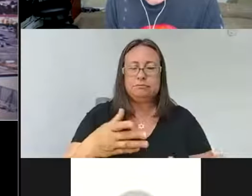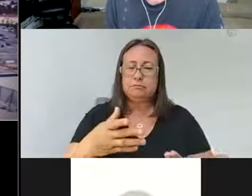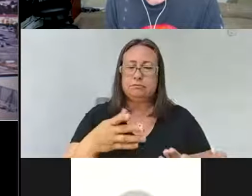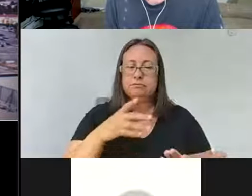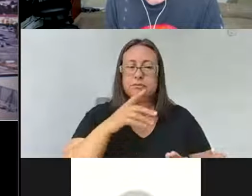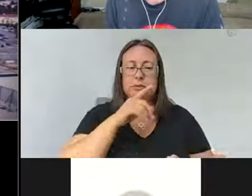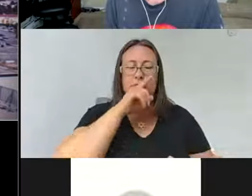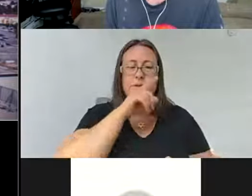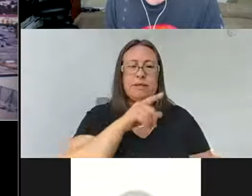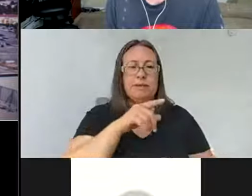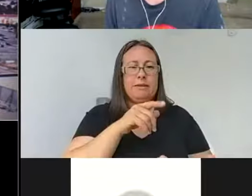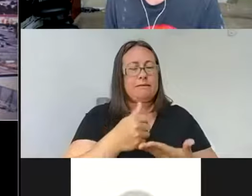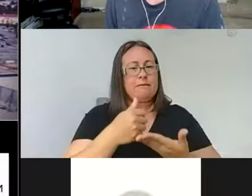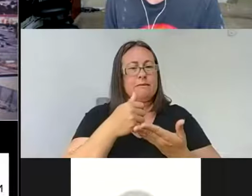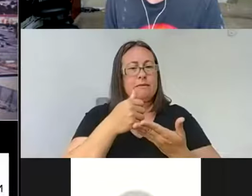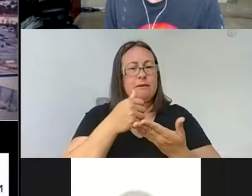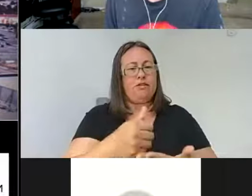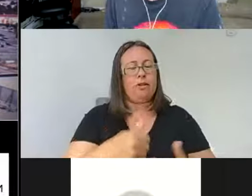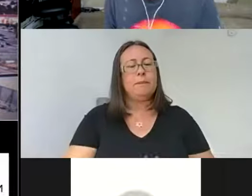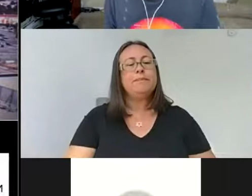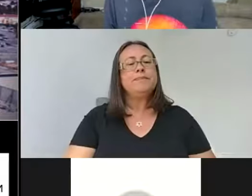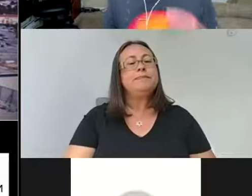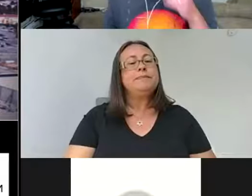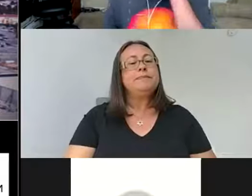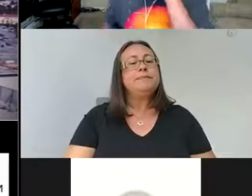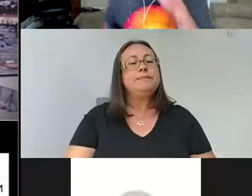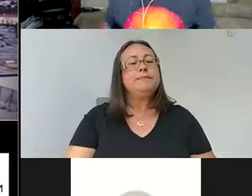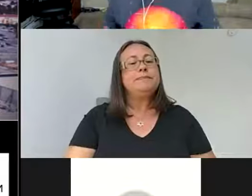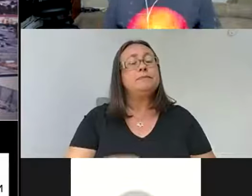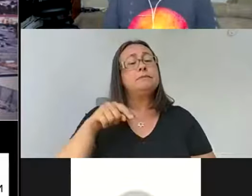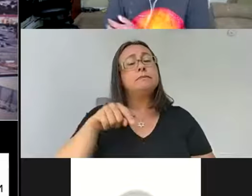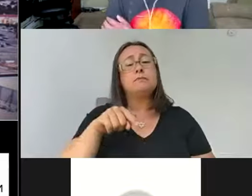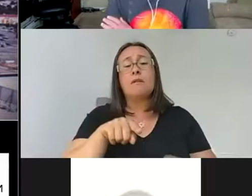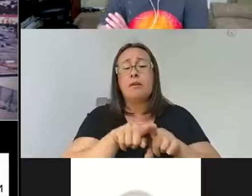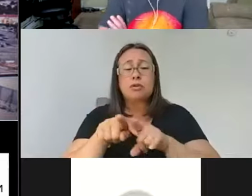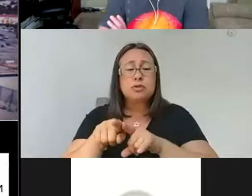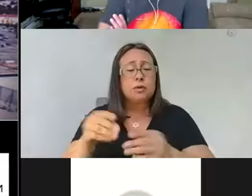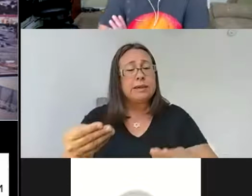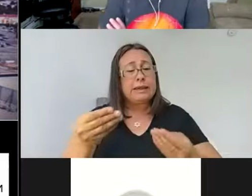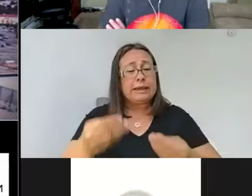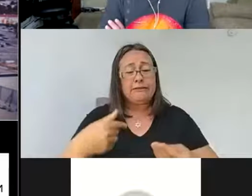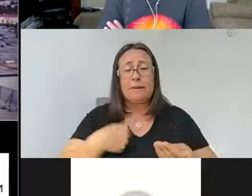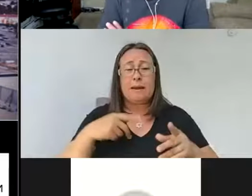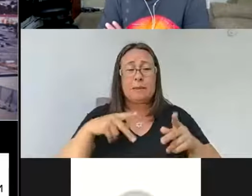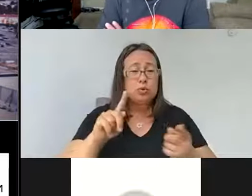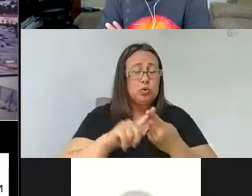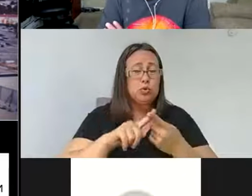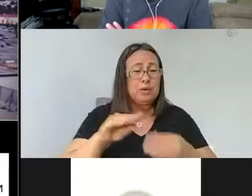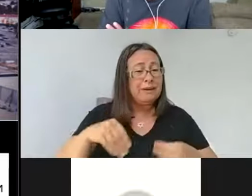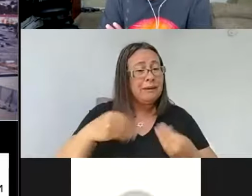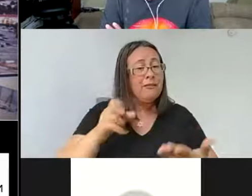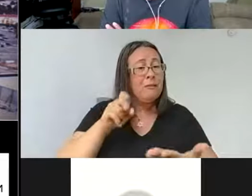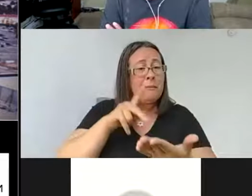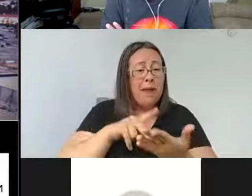the center of everything here. This also has given me an opportunity to kind of give back to some of the same programs that